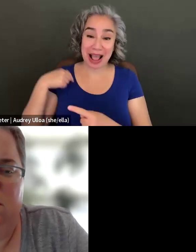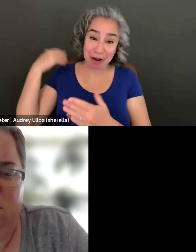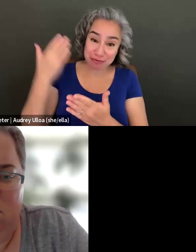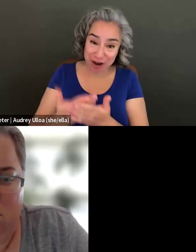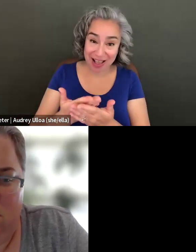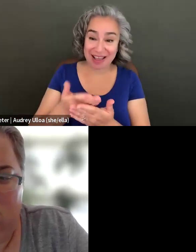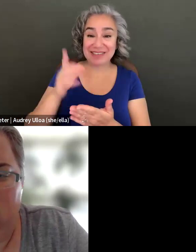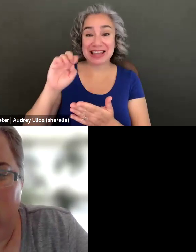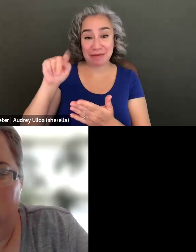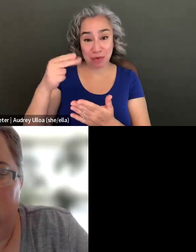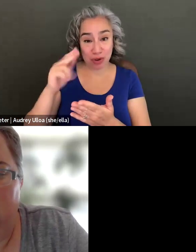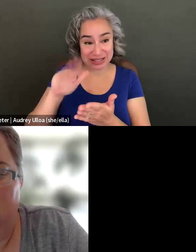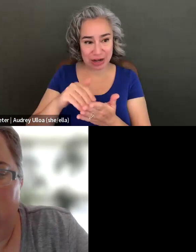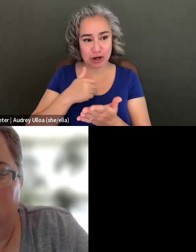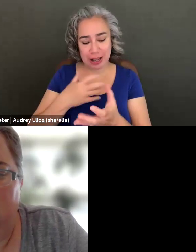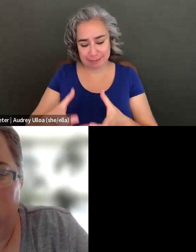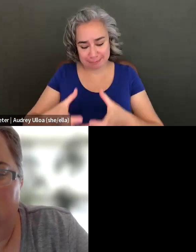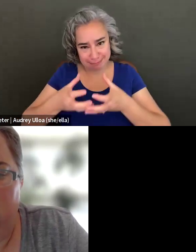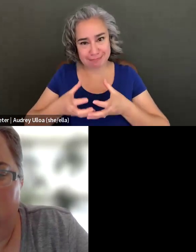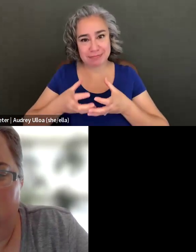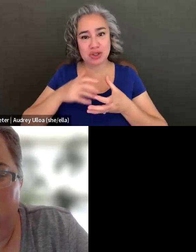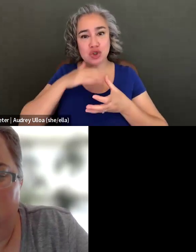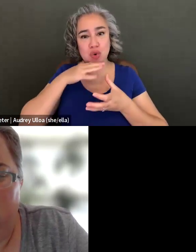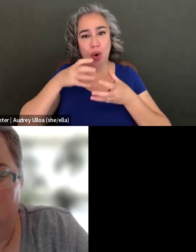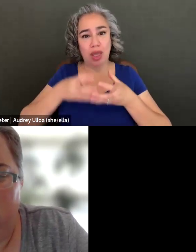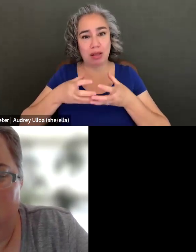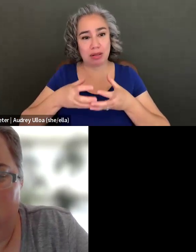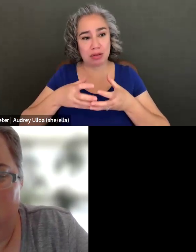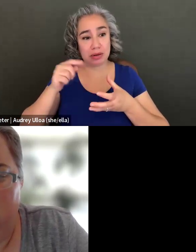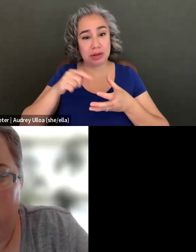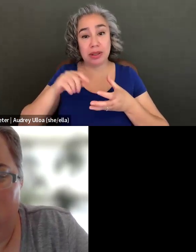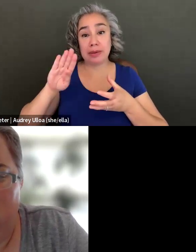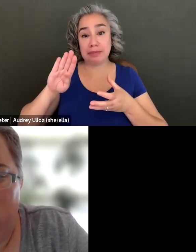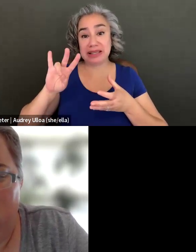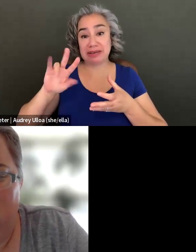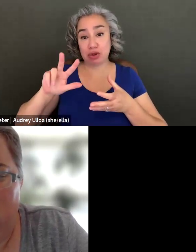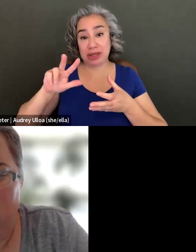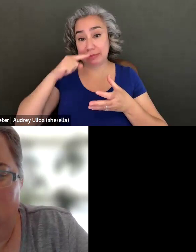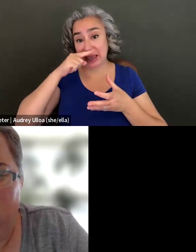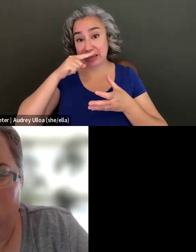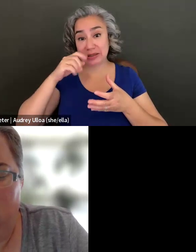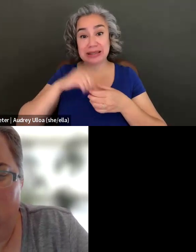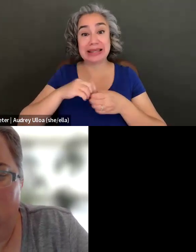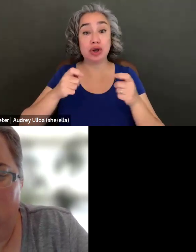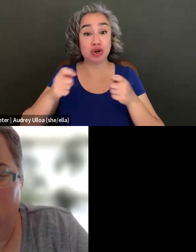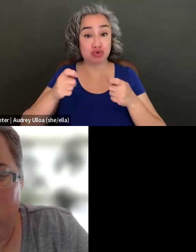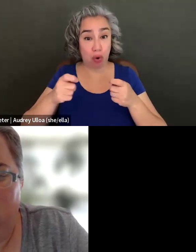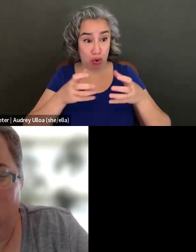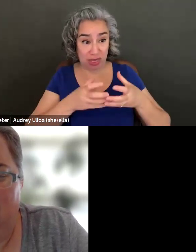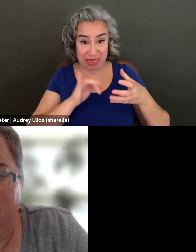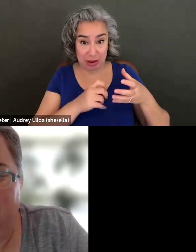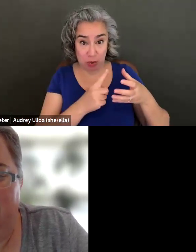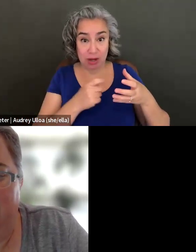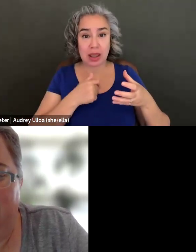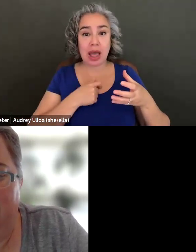Danforth Center, I took this soil, for example, that conditioned by B73 maize grown under control conditions, and